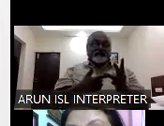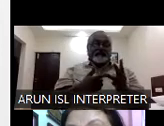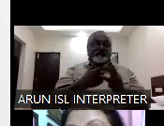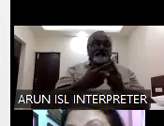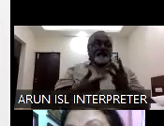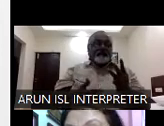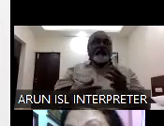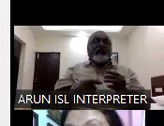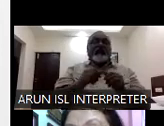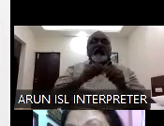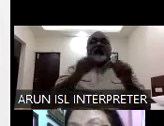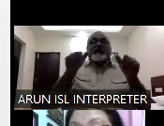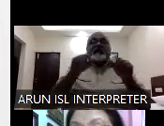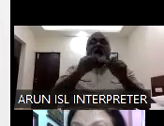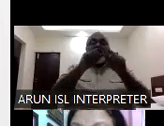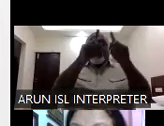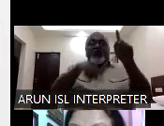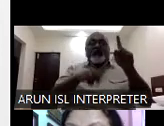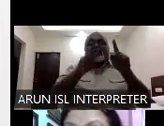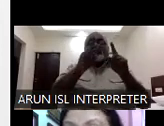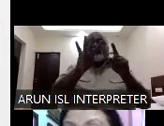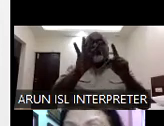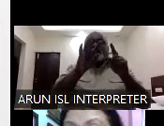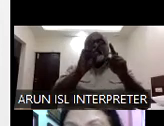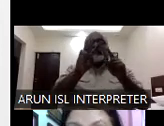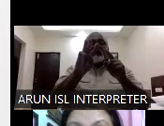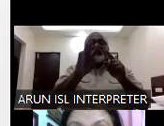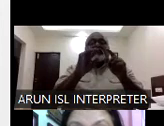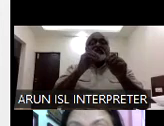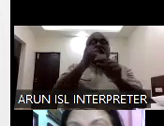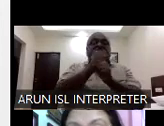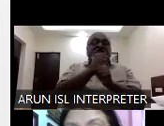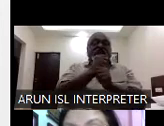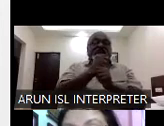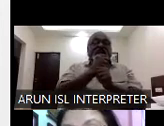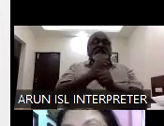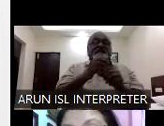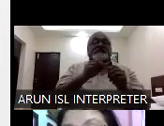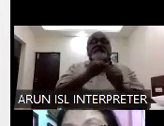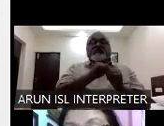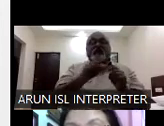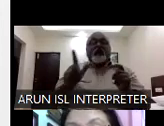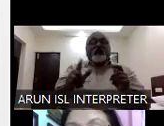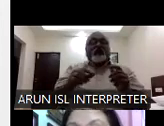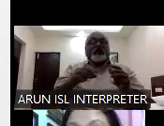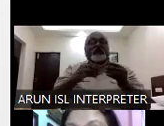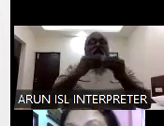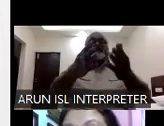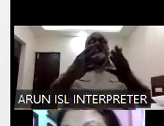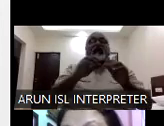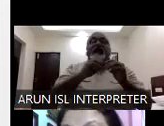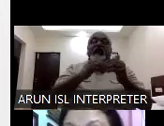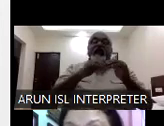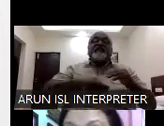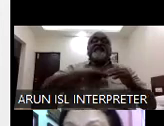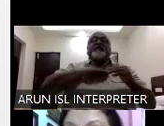of the Constitution states that required to devolve adequate powers and responsibilities to Panchayati-Raj